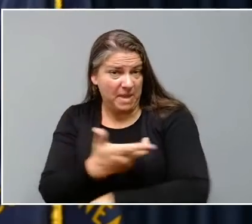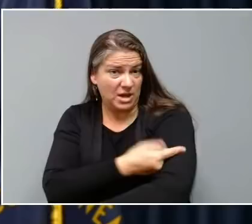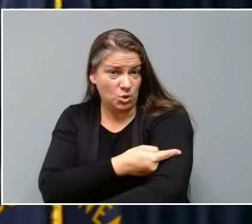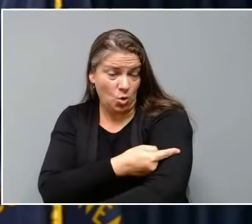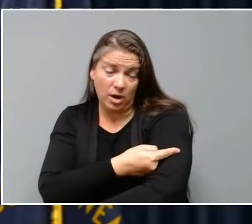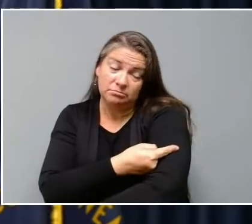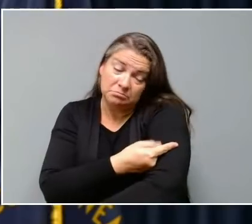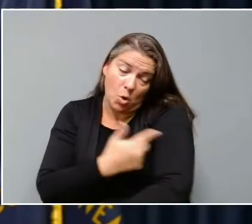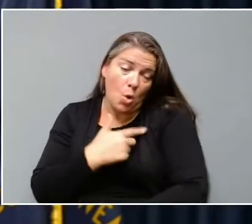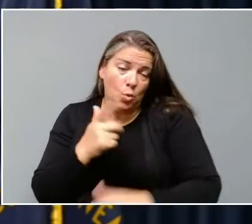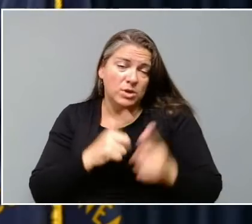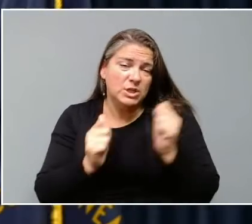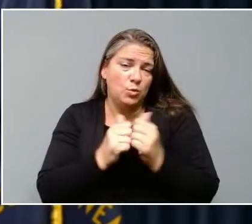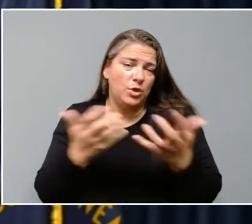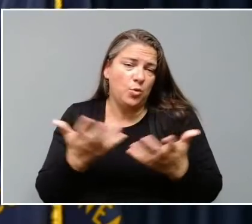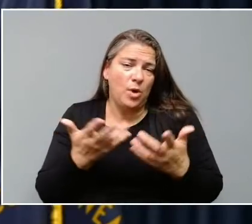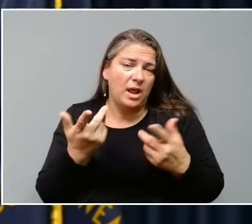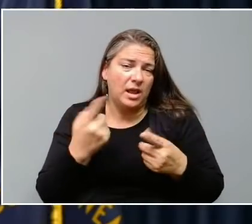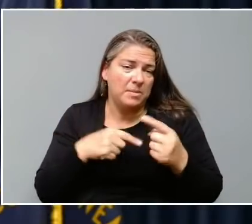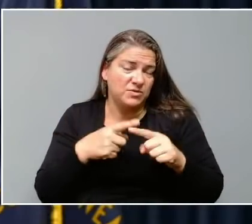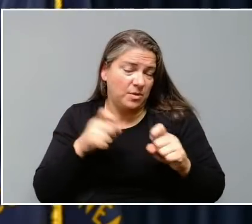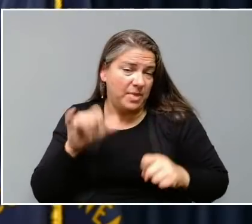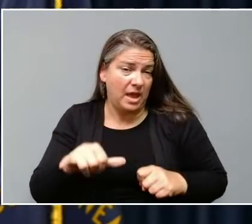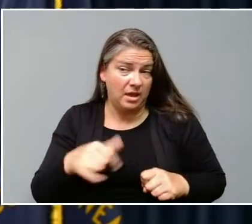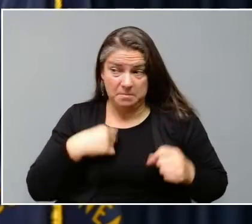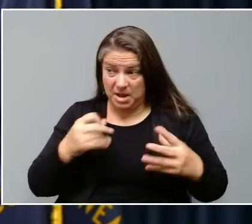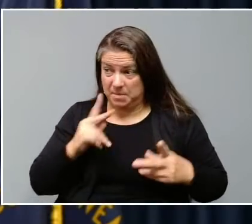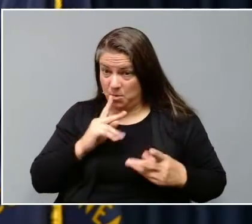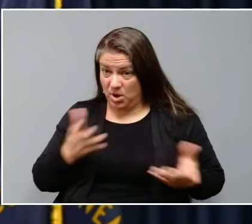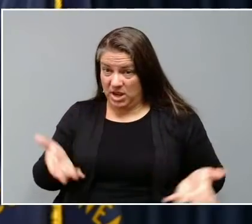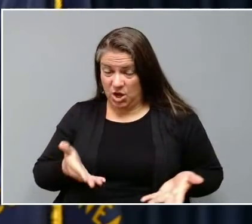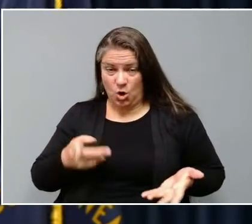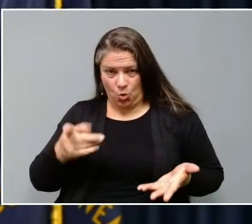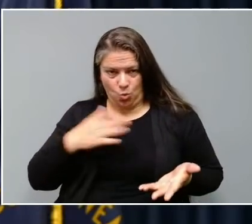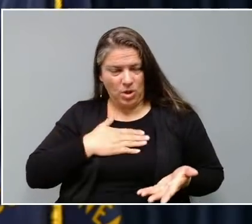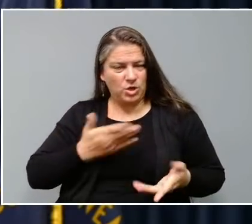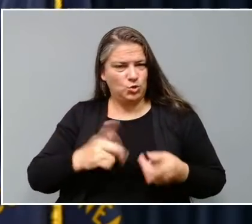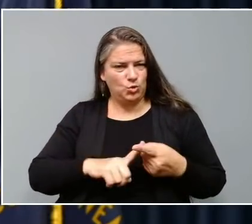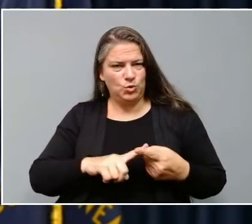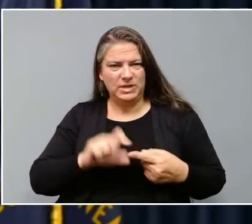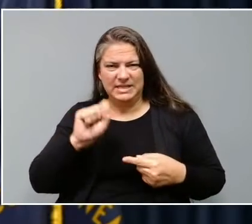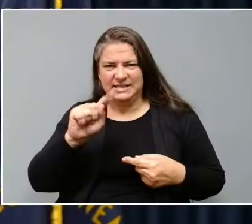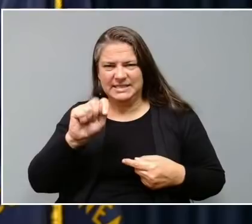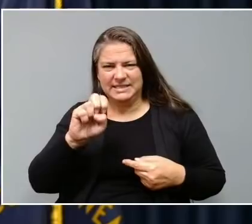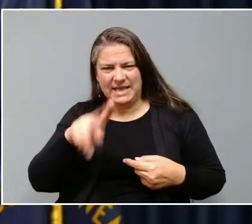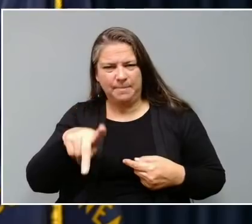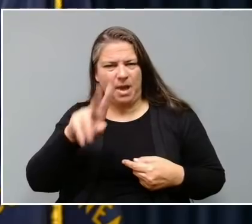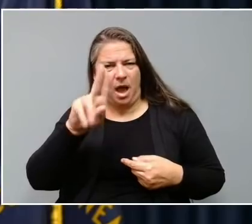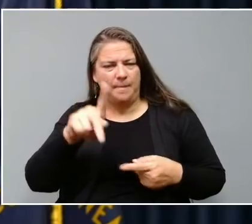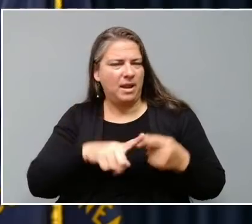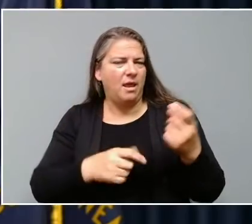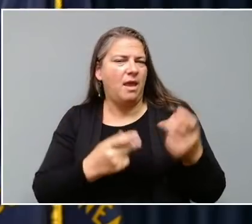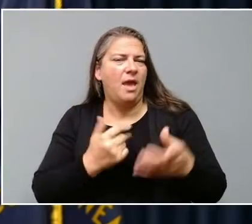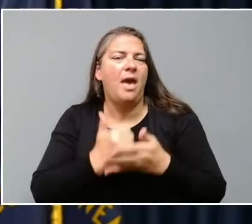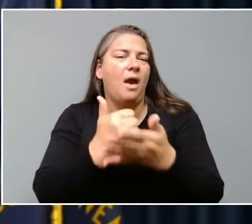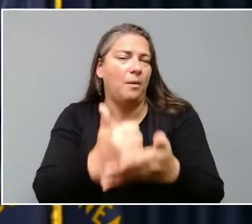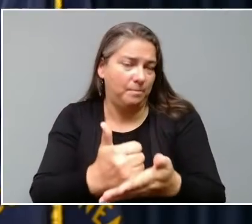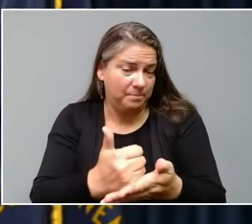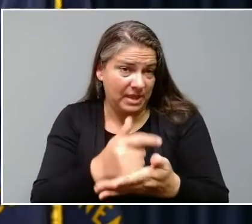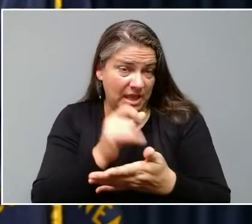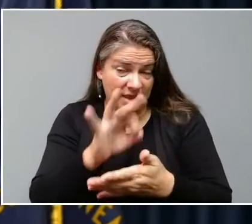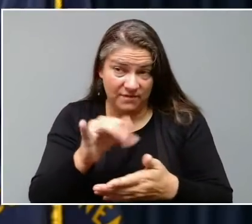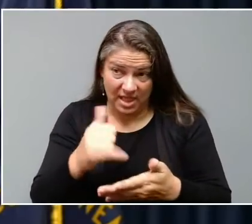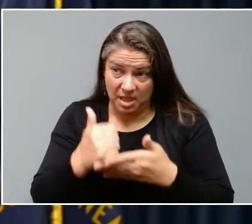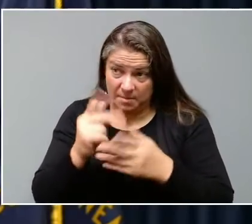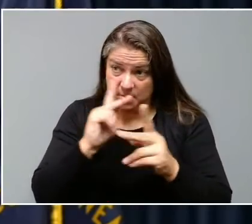comes. We got a lot of people in here that are willing to step up and help out in the interim. And if it gets more people vaccinated, the better.